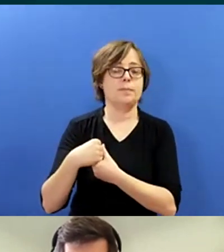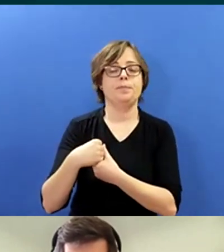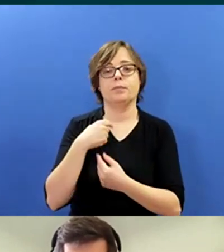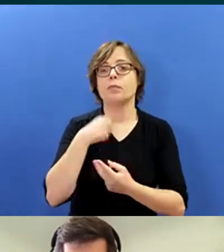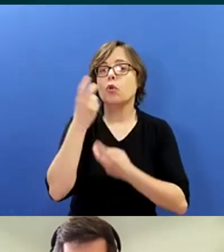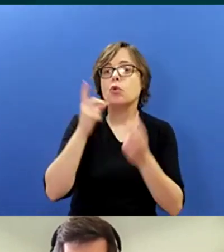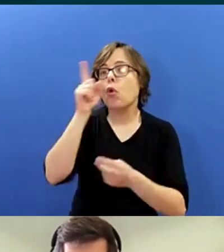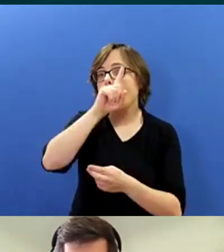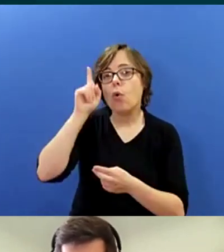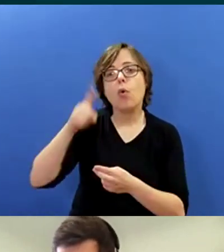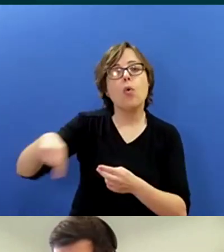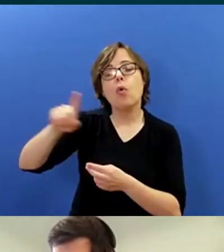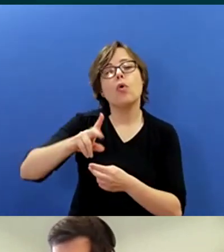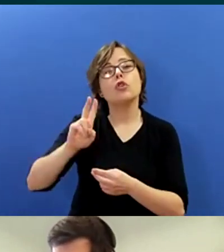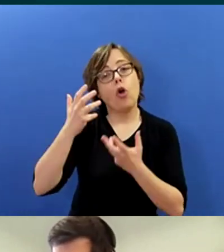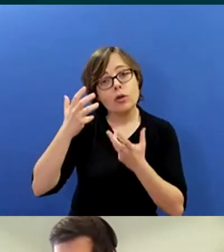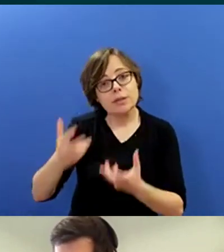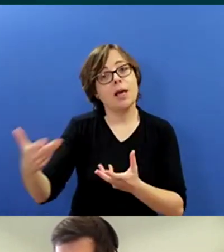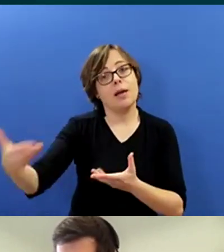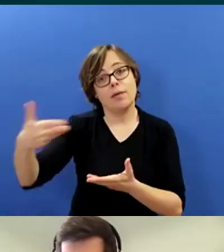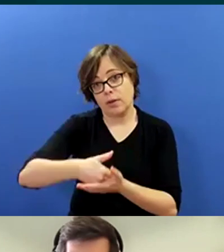like a democratic, elaborated